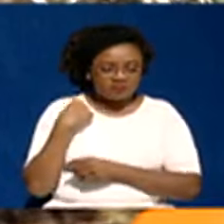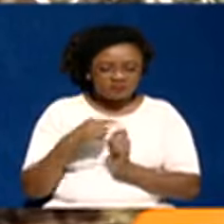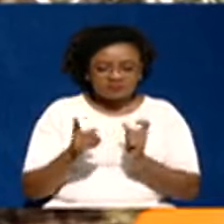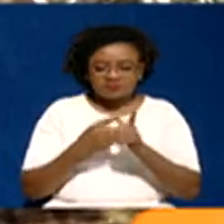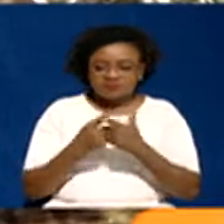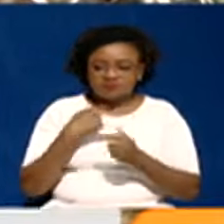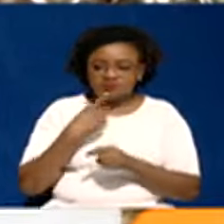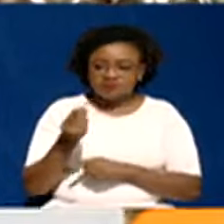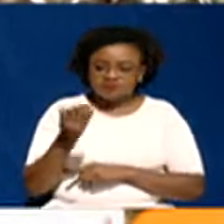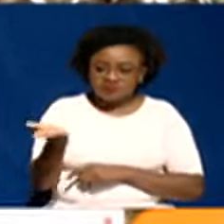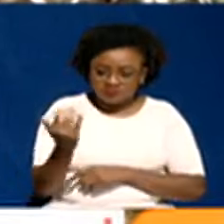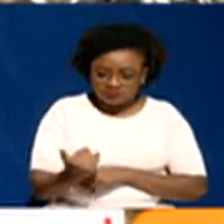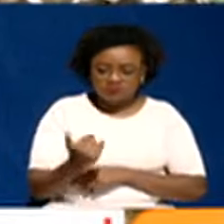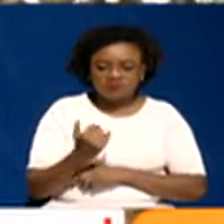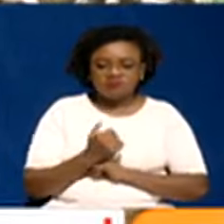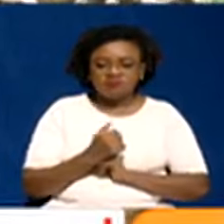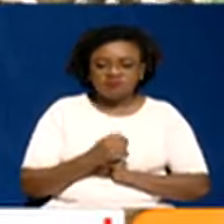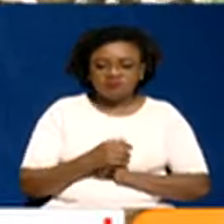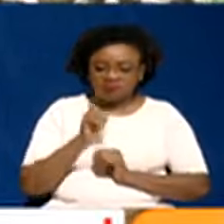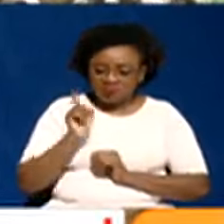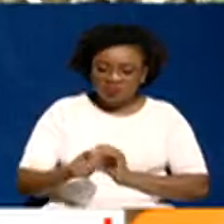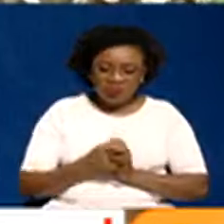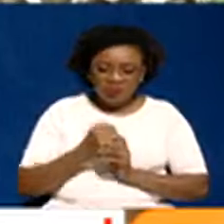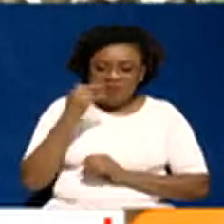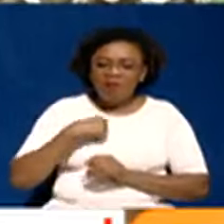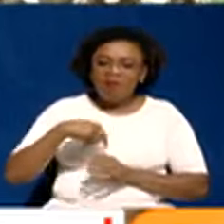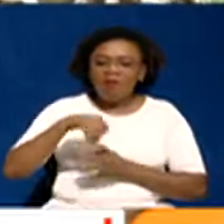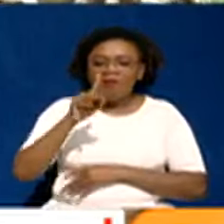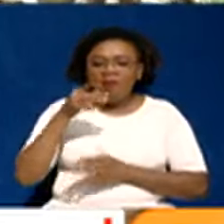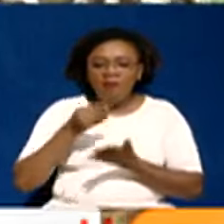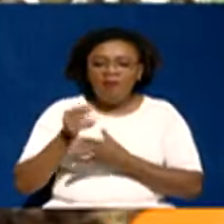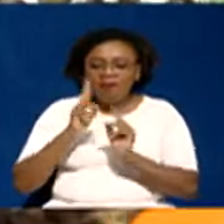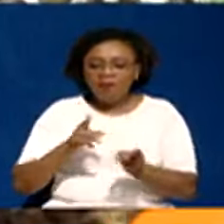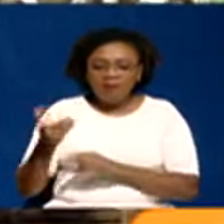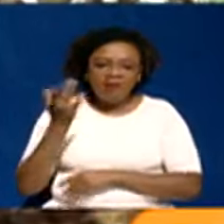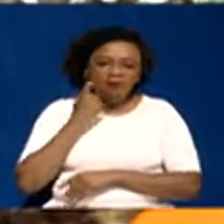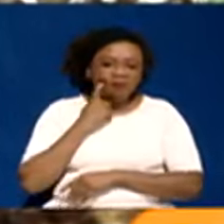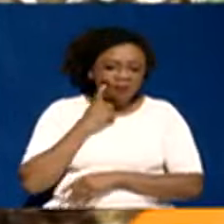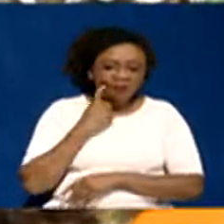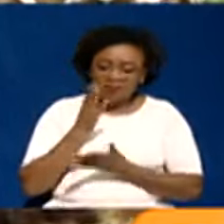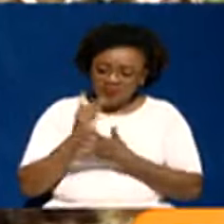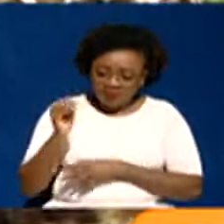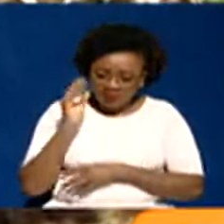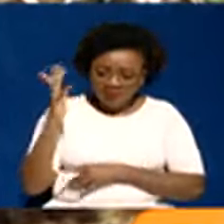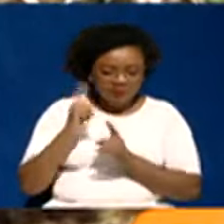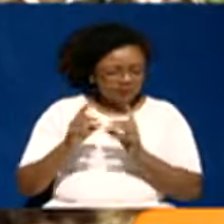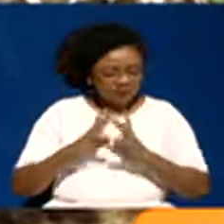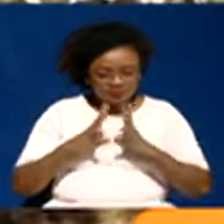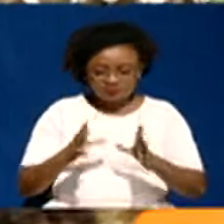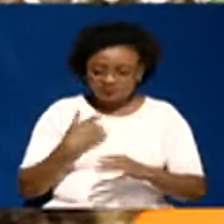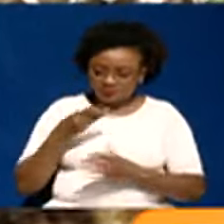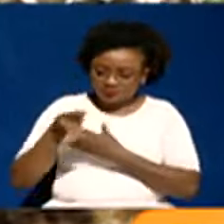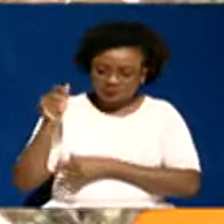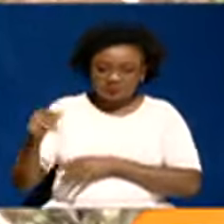Wangeturudishia hiyo pesa hata kama tunaenda kuchukua hii ya duka ya kawaida. Tuende tuchukue hata kama iko juu bei ya juu, tuende